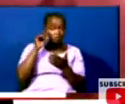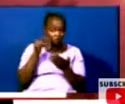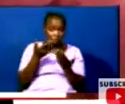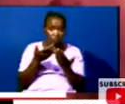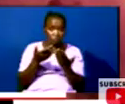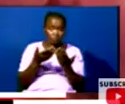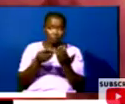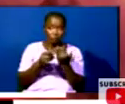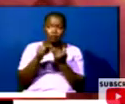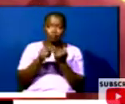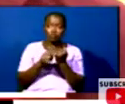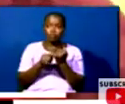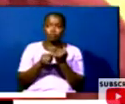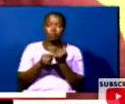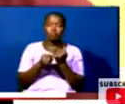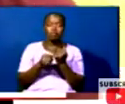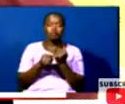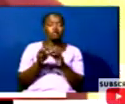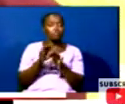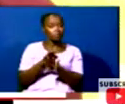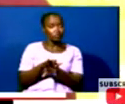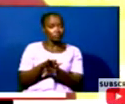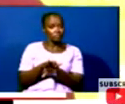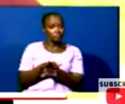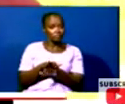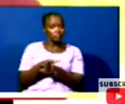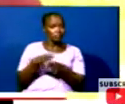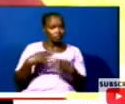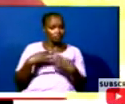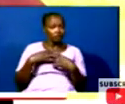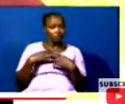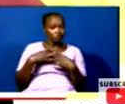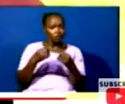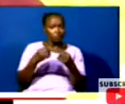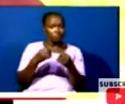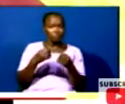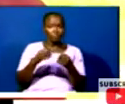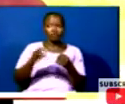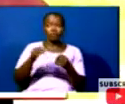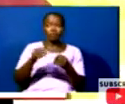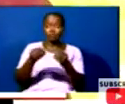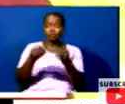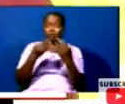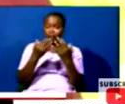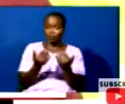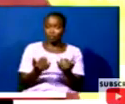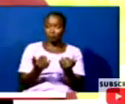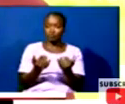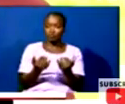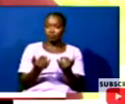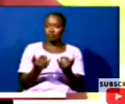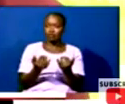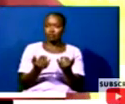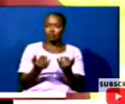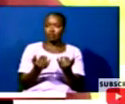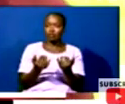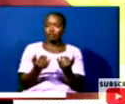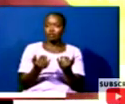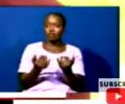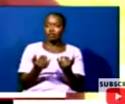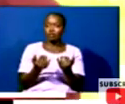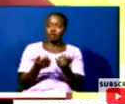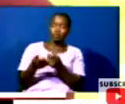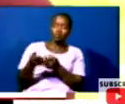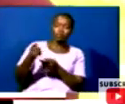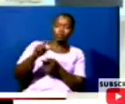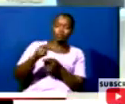utajiri kwa ujumla. Samaki, hawa samaki nimepatiwa na account sasa hivi. Samaki andeletua, ndaongeza,